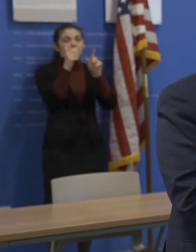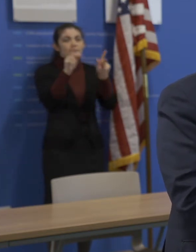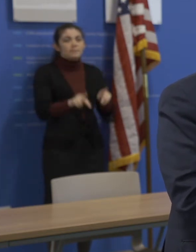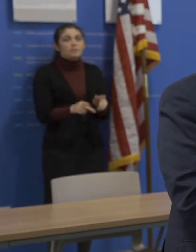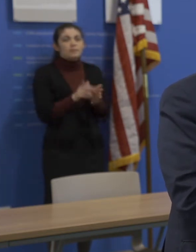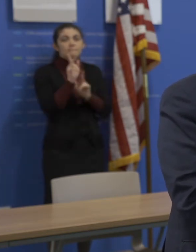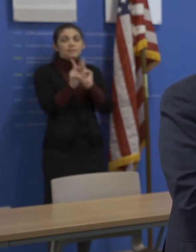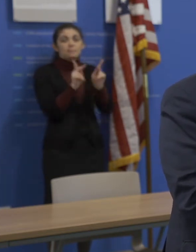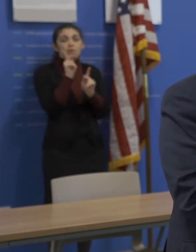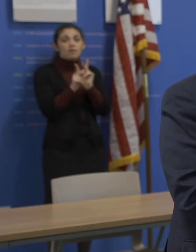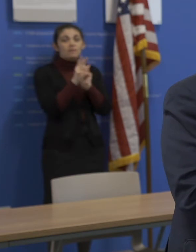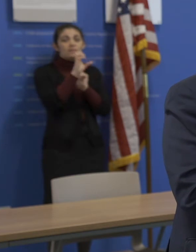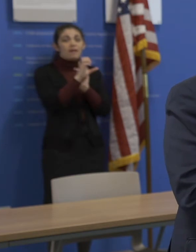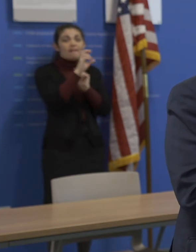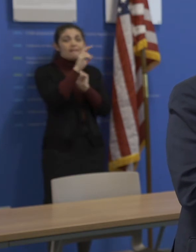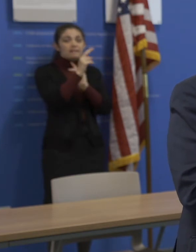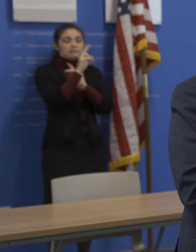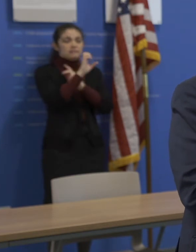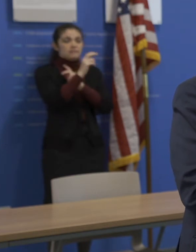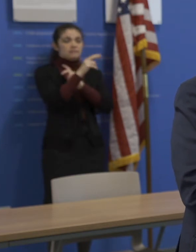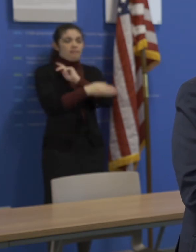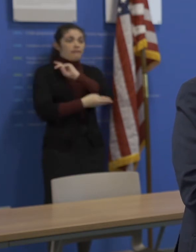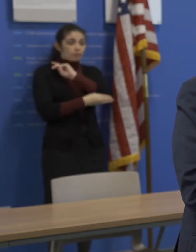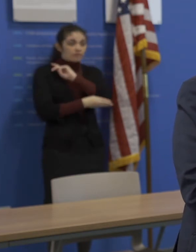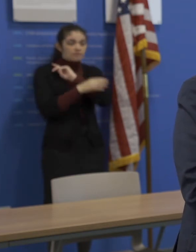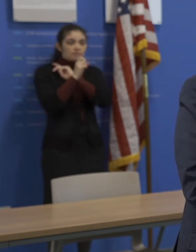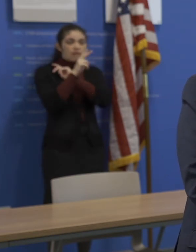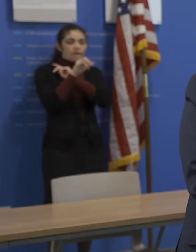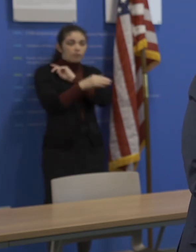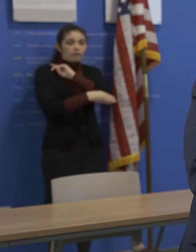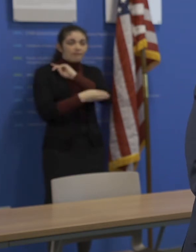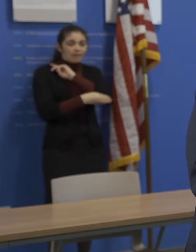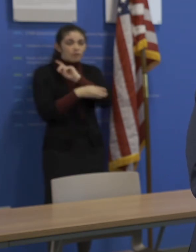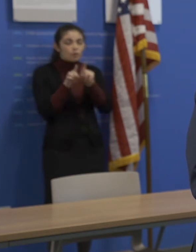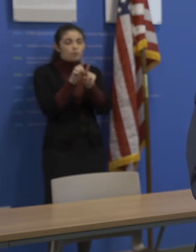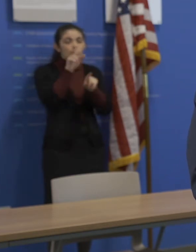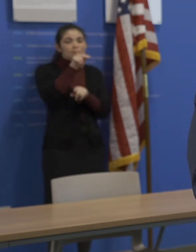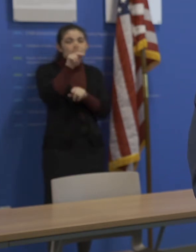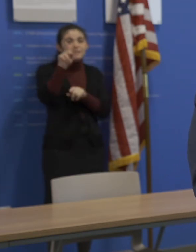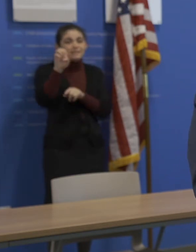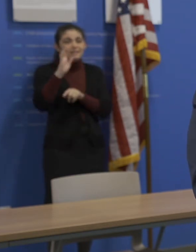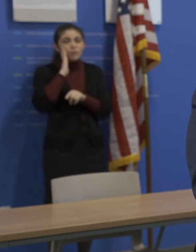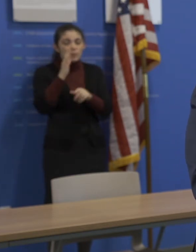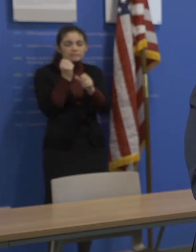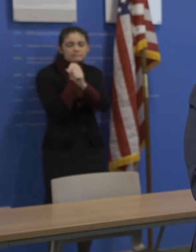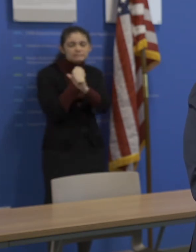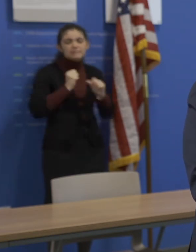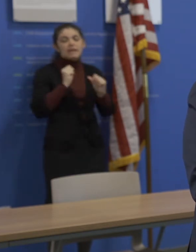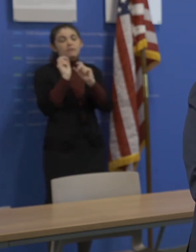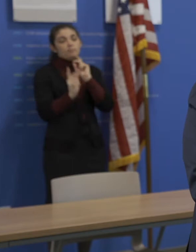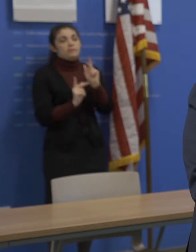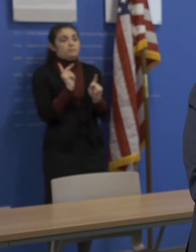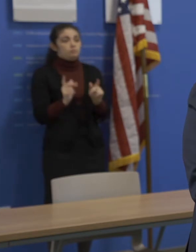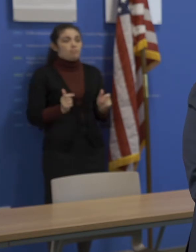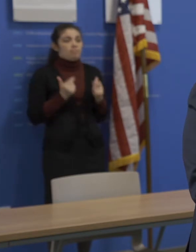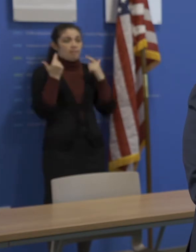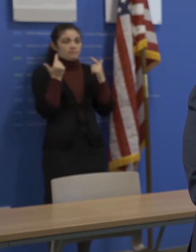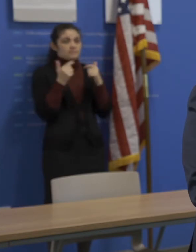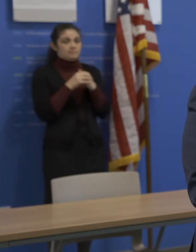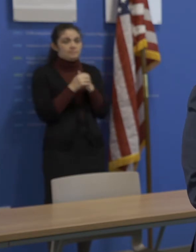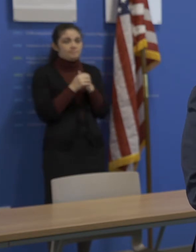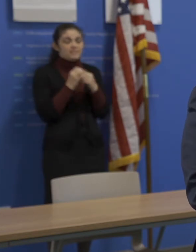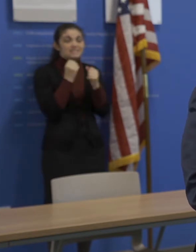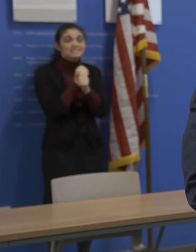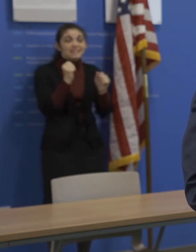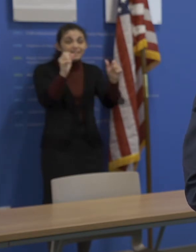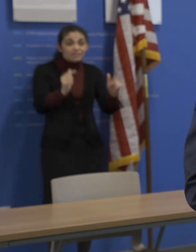The people of Cuyahoga County are so generous, and these PPEs will literally save people's lives. They'll